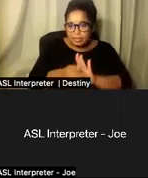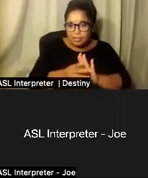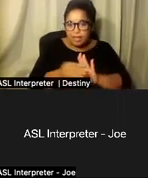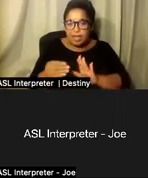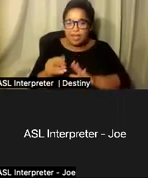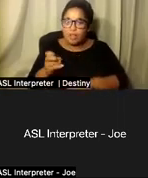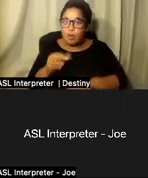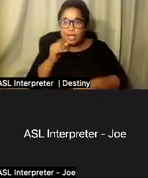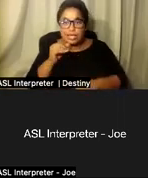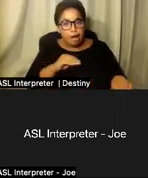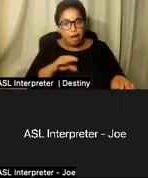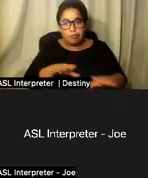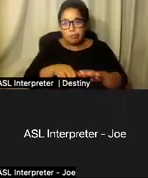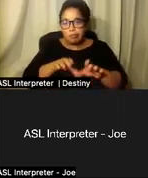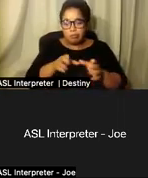not going anywhere.